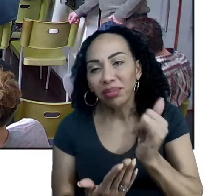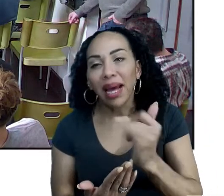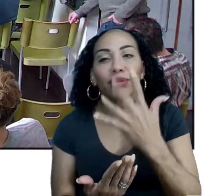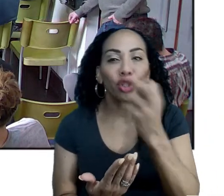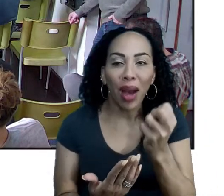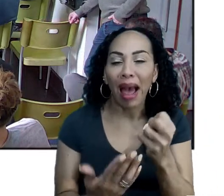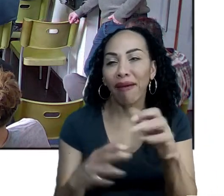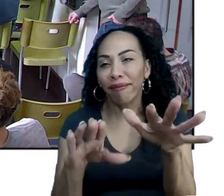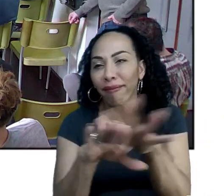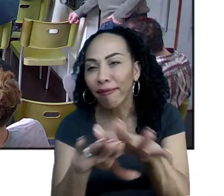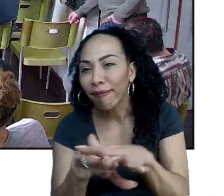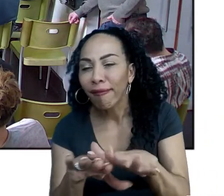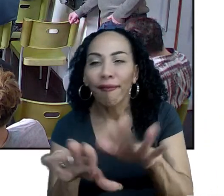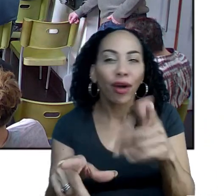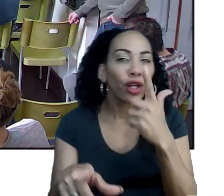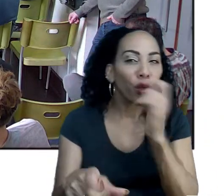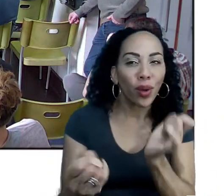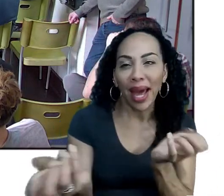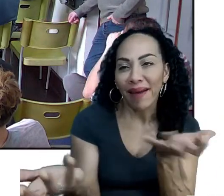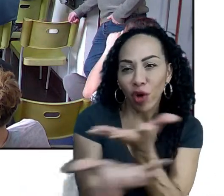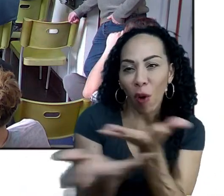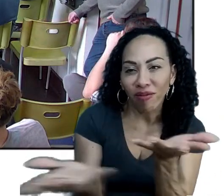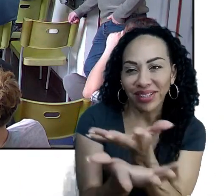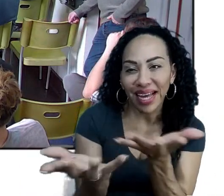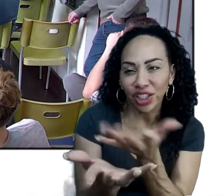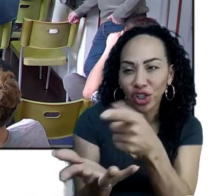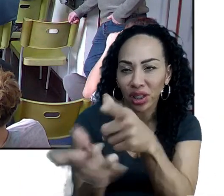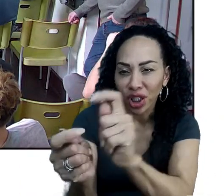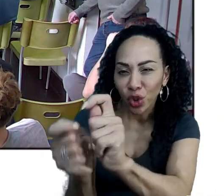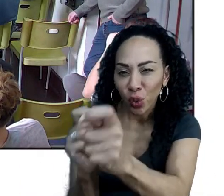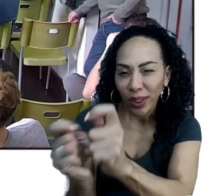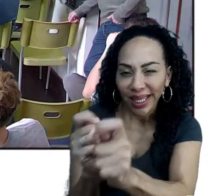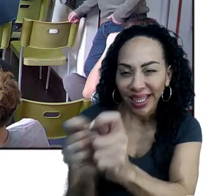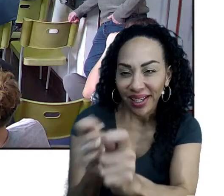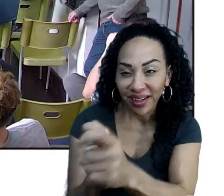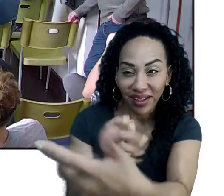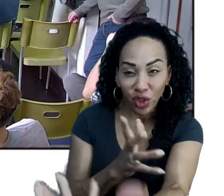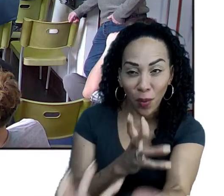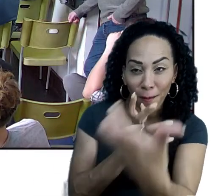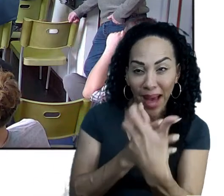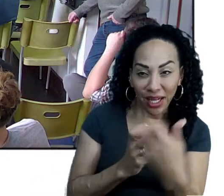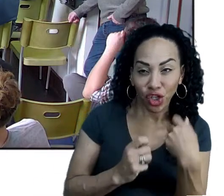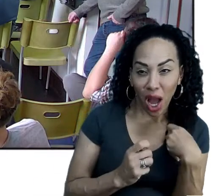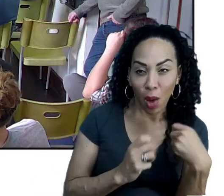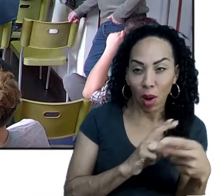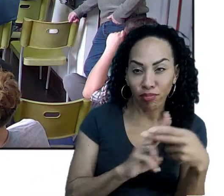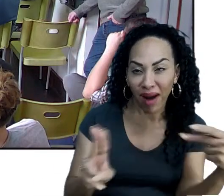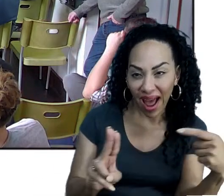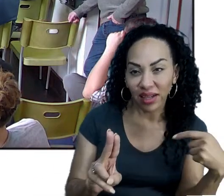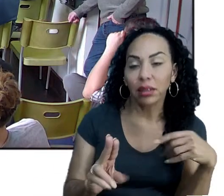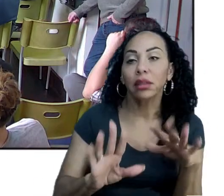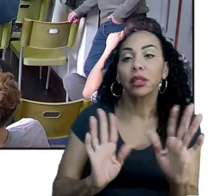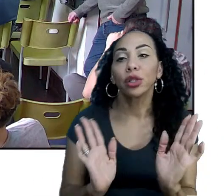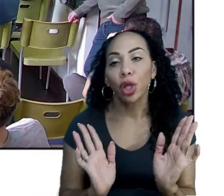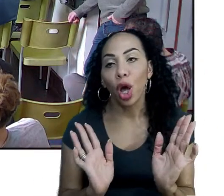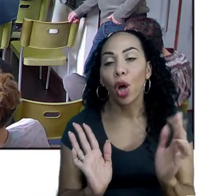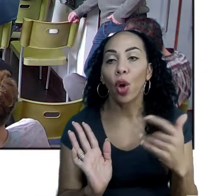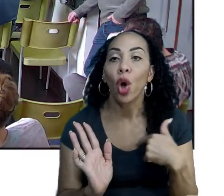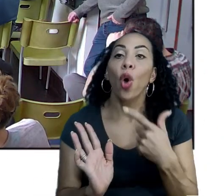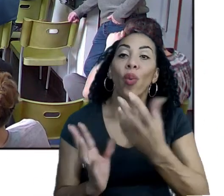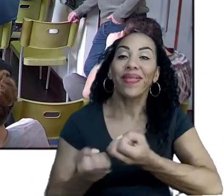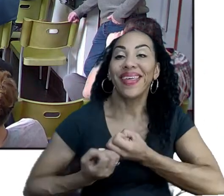conversations, and it's kind of what I made the point here is that just talking is the best thing. I think we went into the Expression Orchestra with an